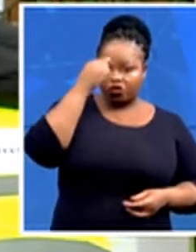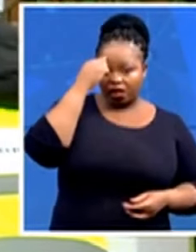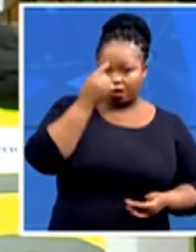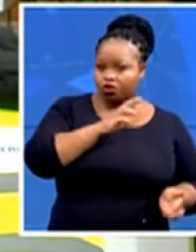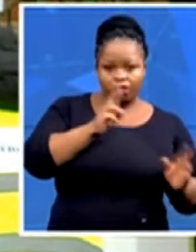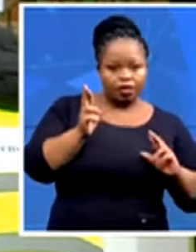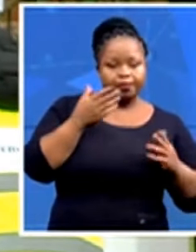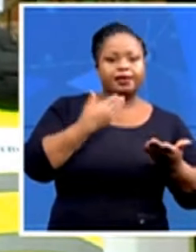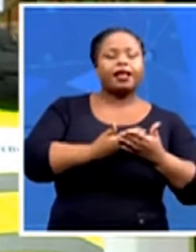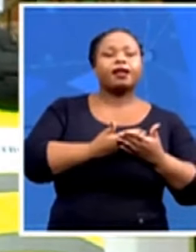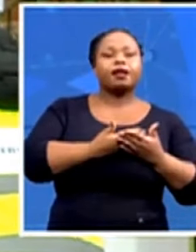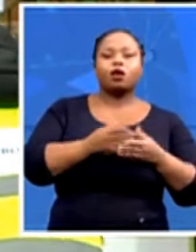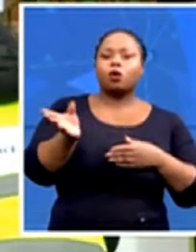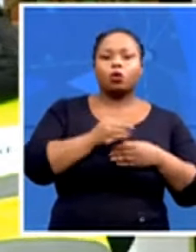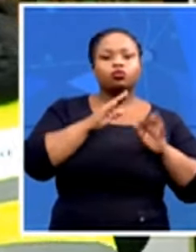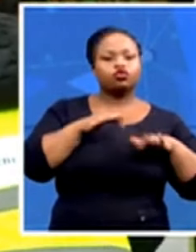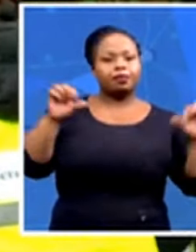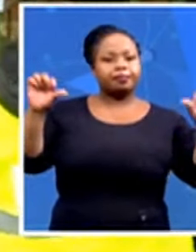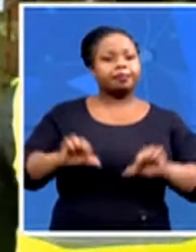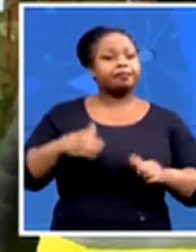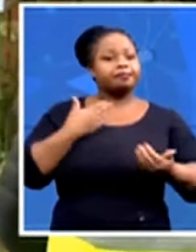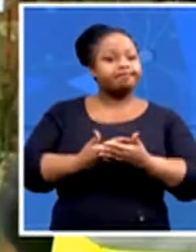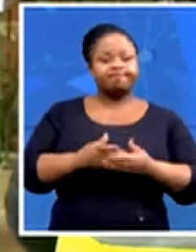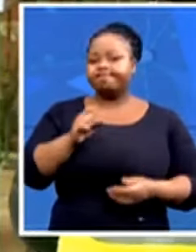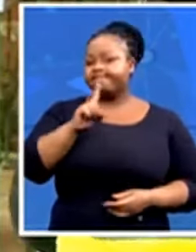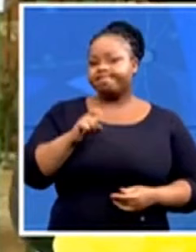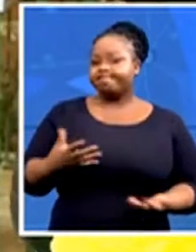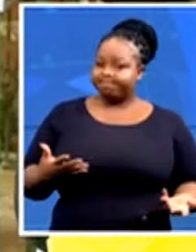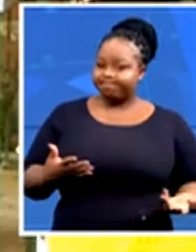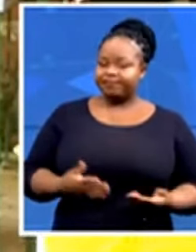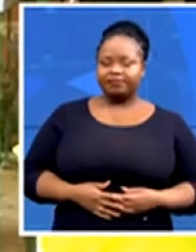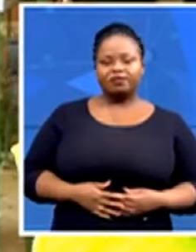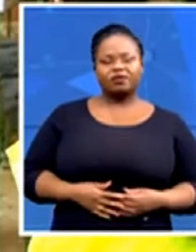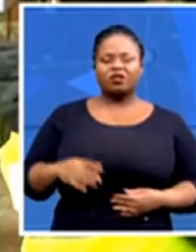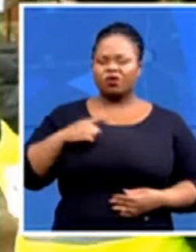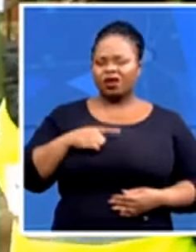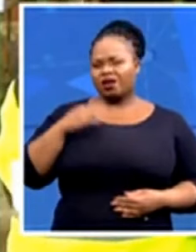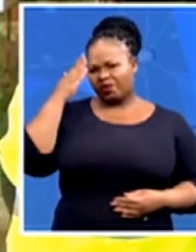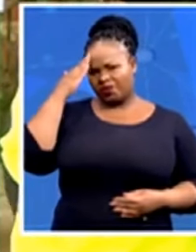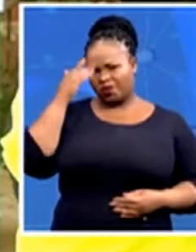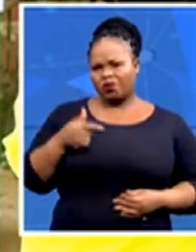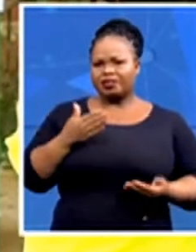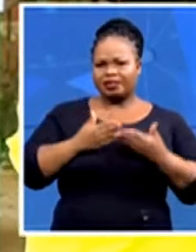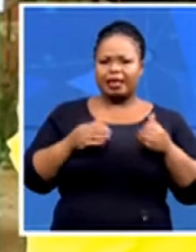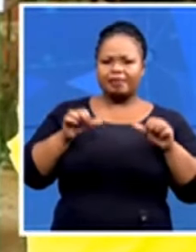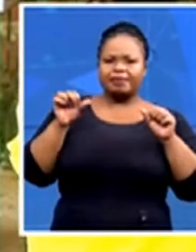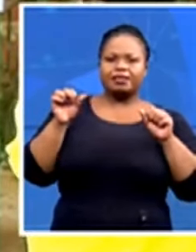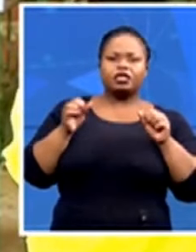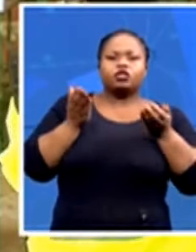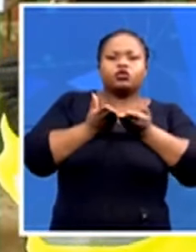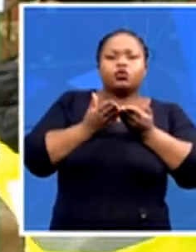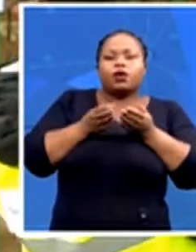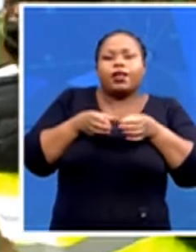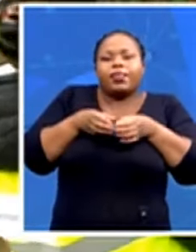welcome all learners owing to the size of the school. But we have also encouraged our school